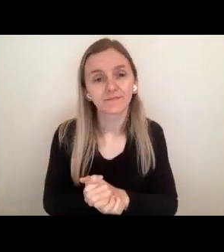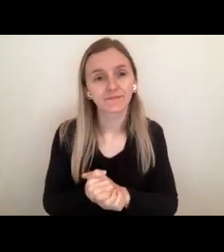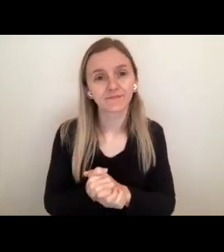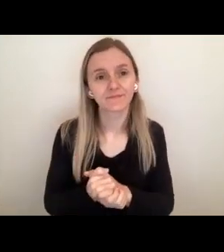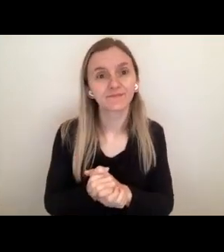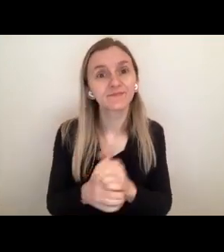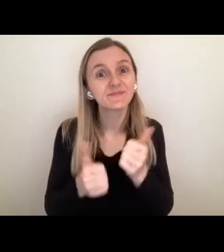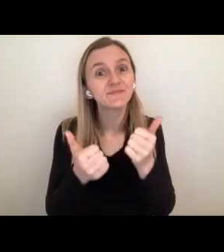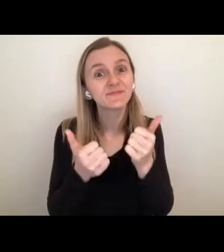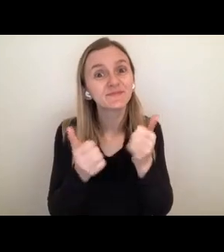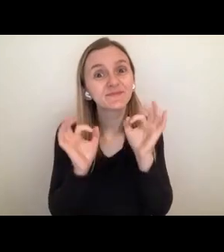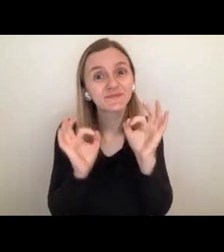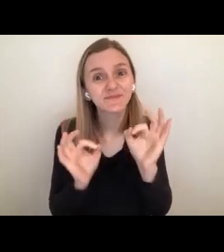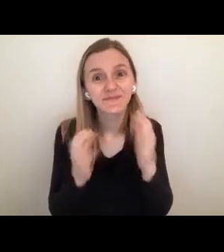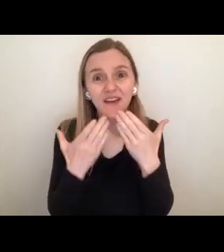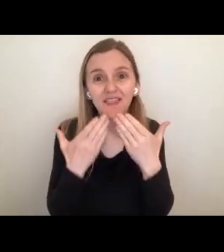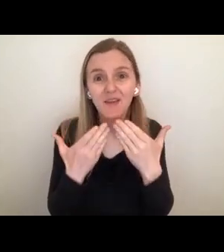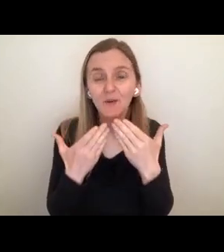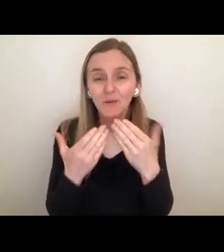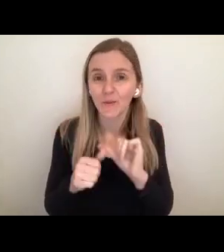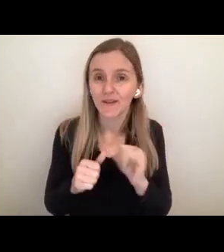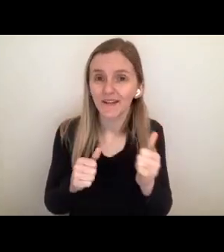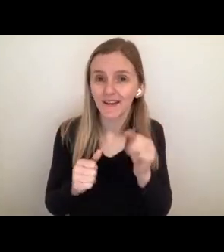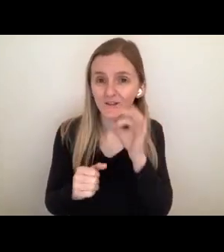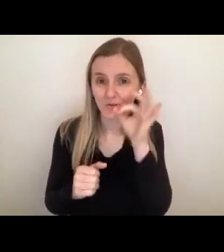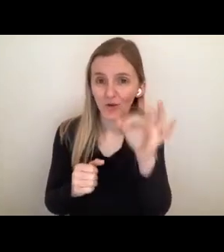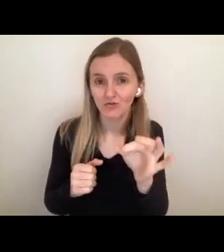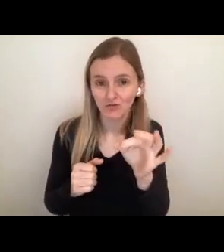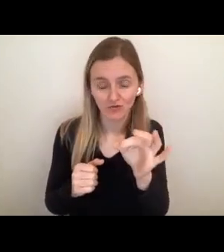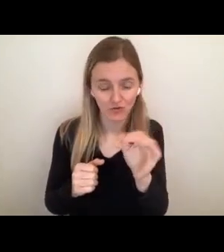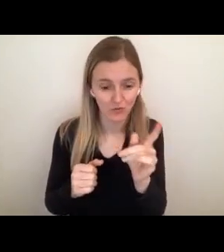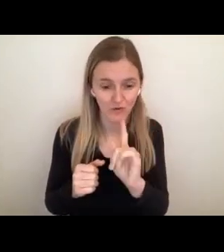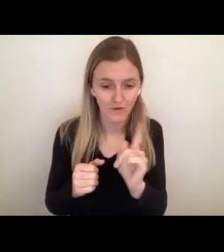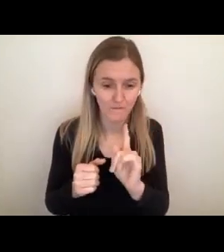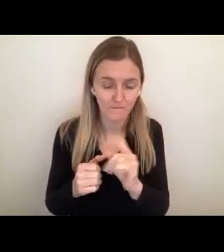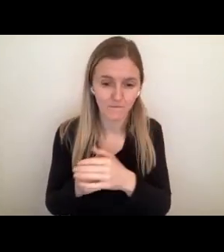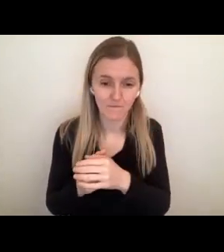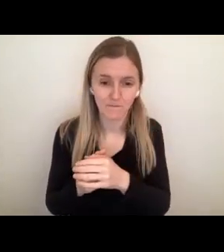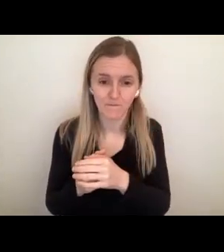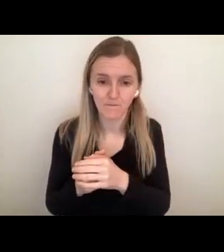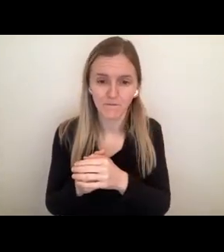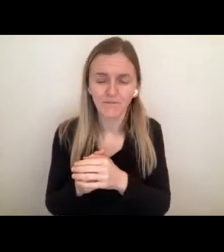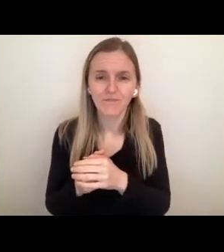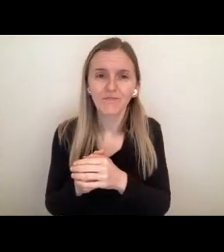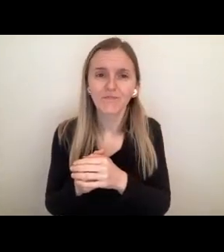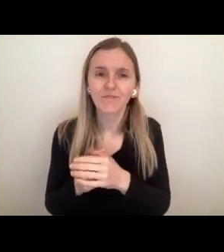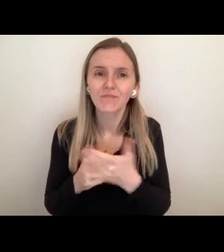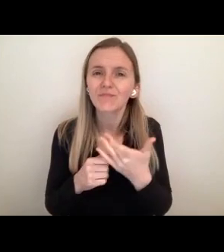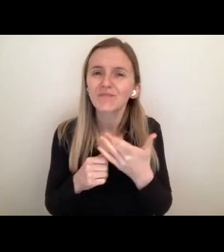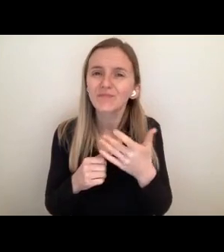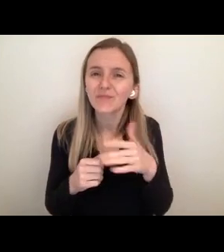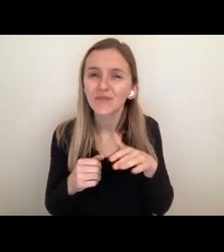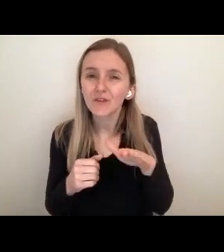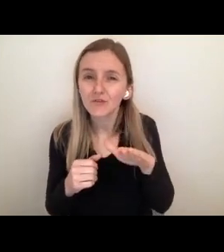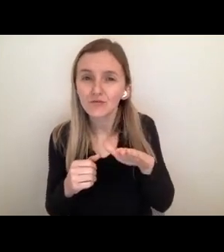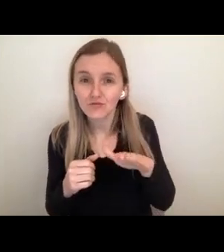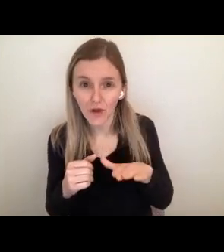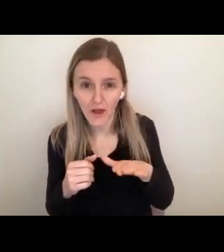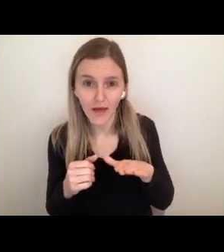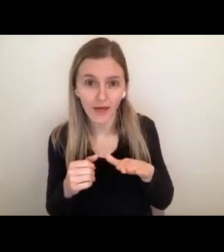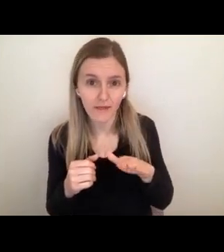Brilliant, thank you, Carrie. Next question. So how would you say the child and the parent should tell people who do not know them